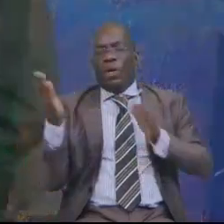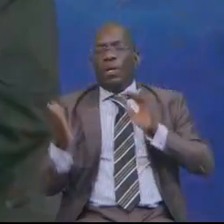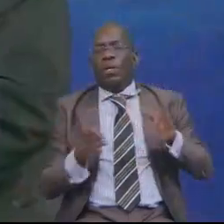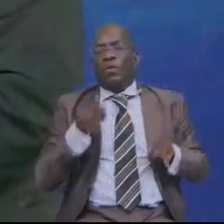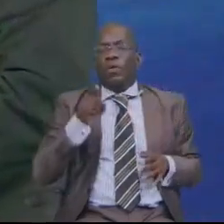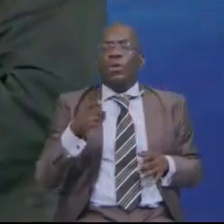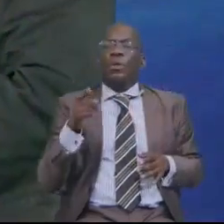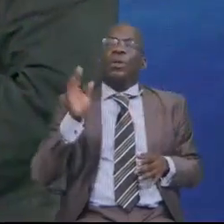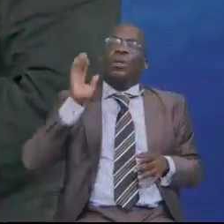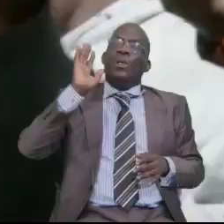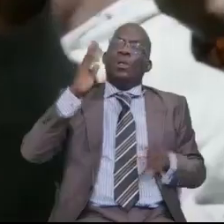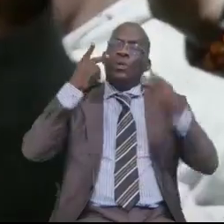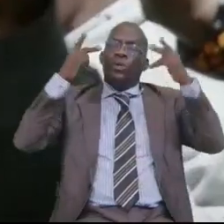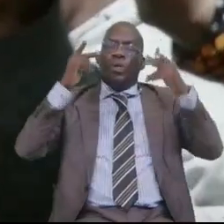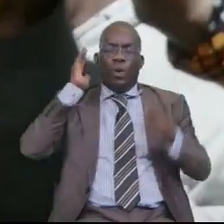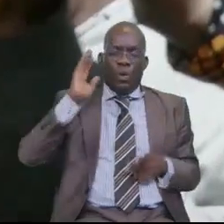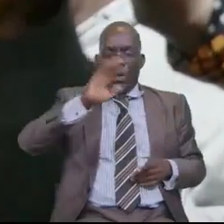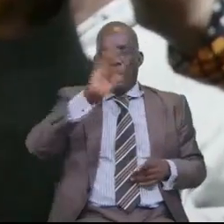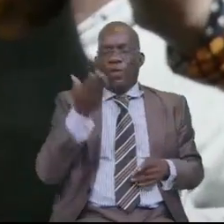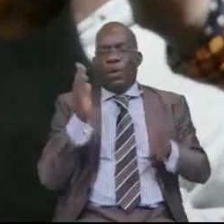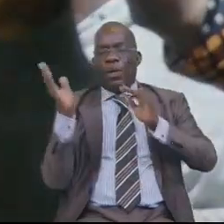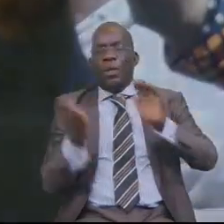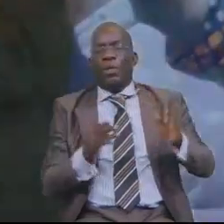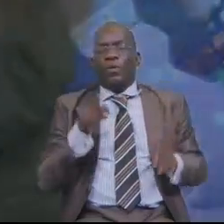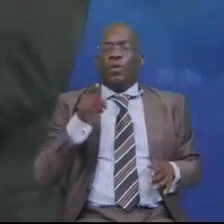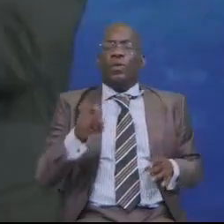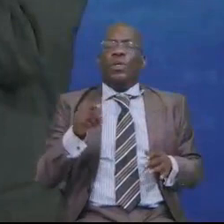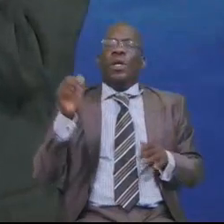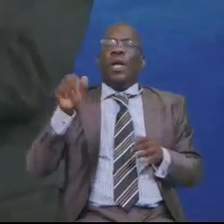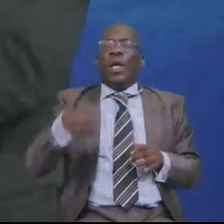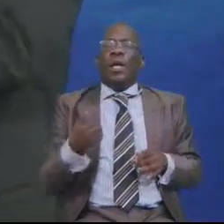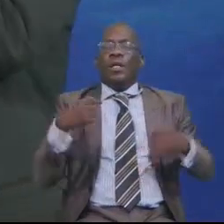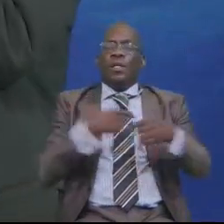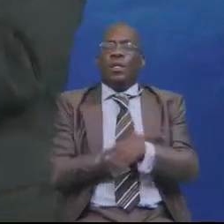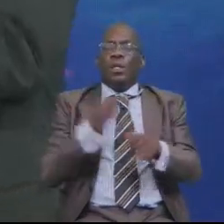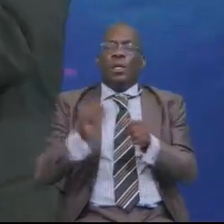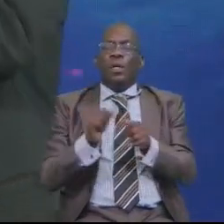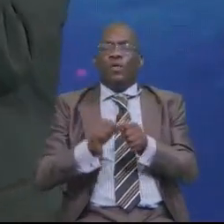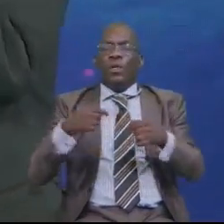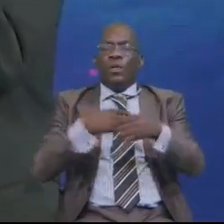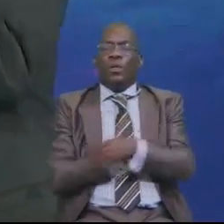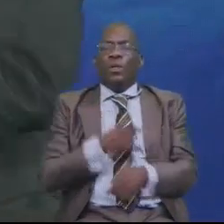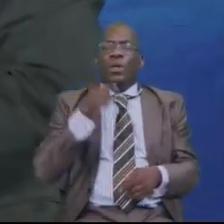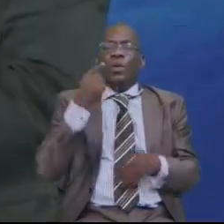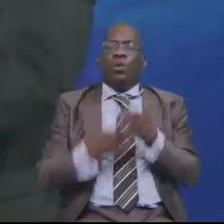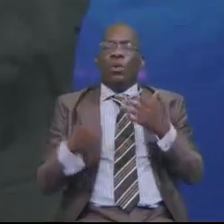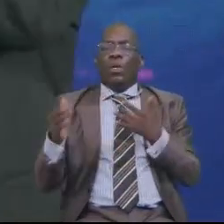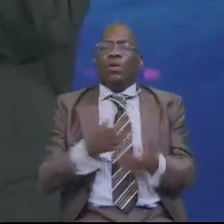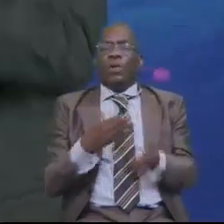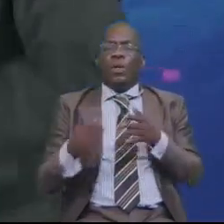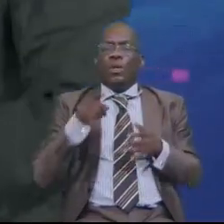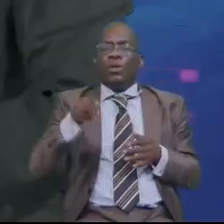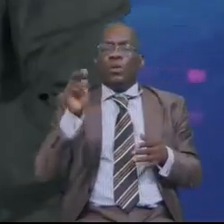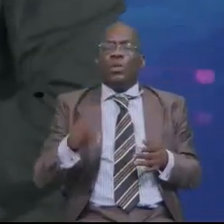prosperity will never leave you. Any day, every day, whatever you need to succeed, the